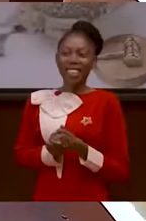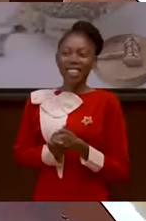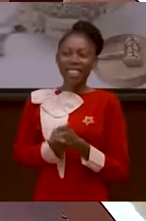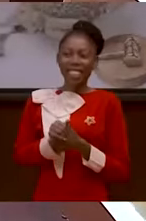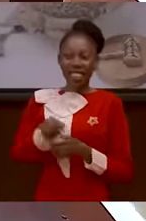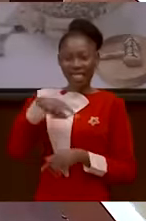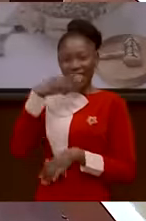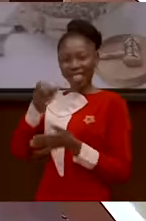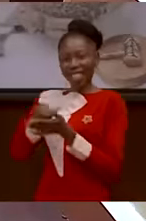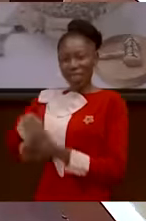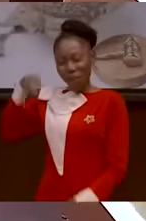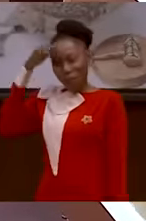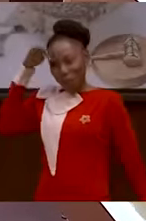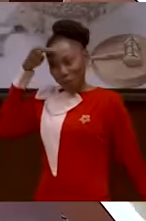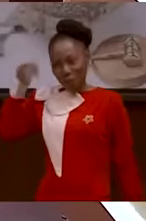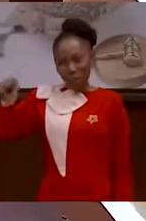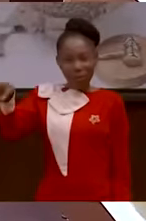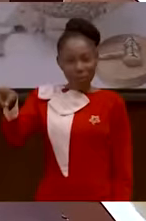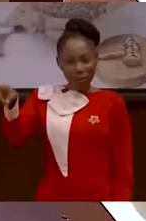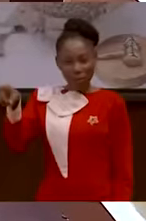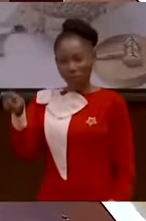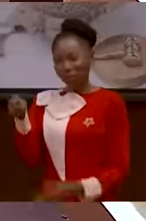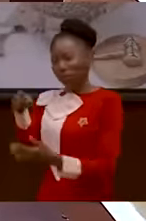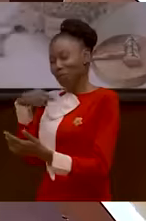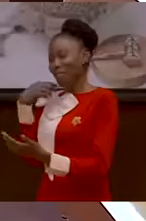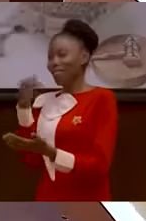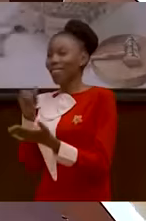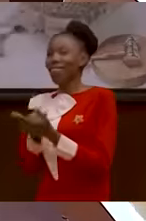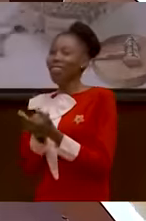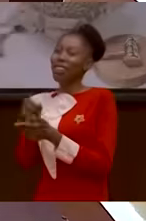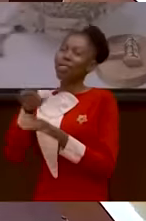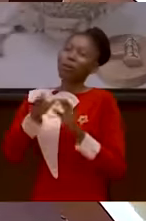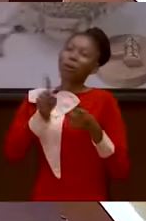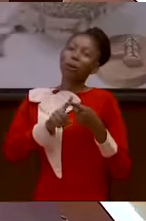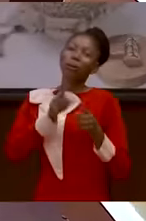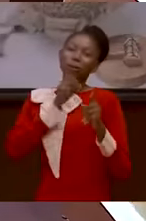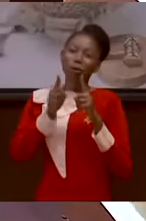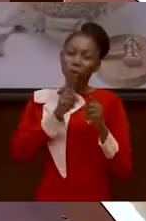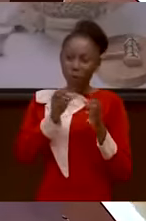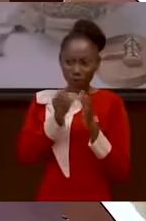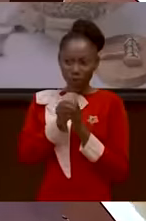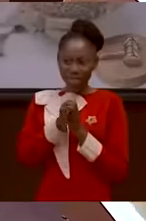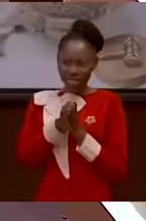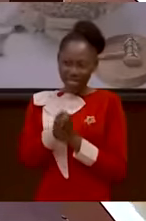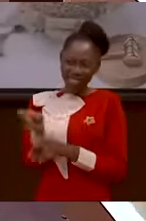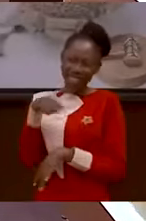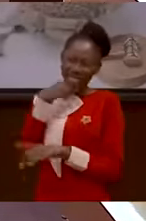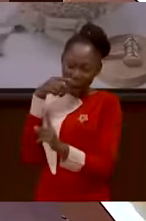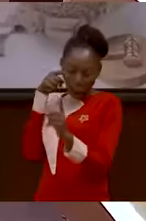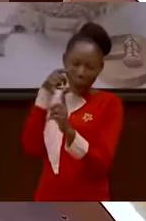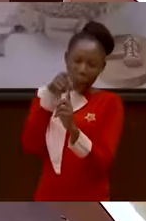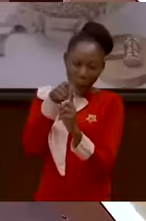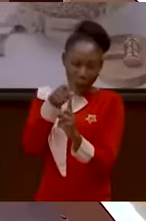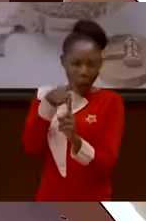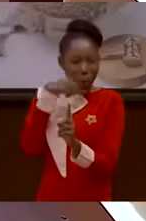So, this guy, I didn't want to talk much before, but now it seems... Just talk. Go straight. I'm going to